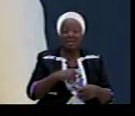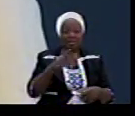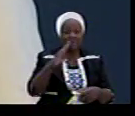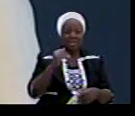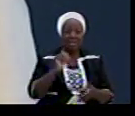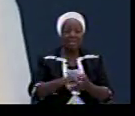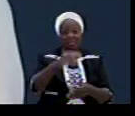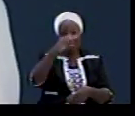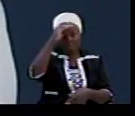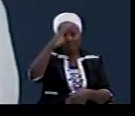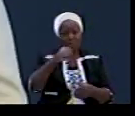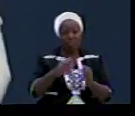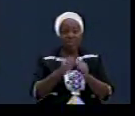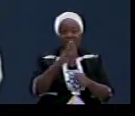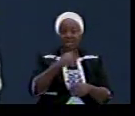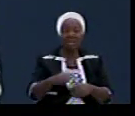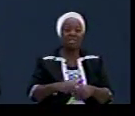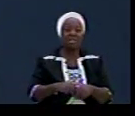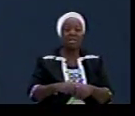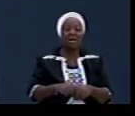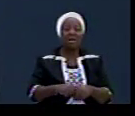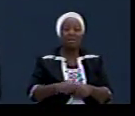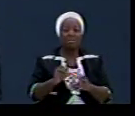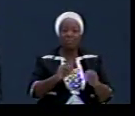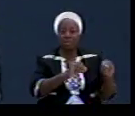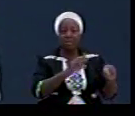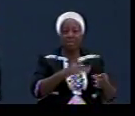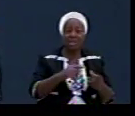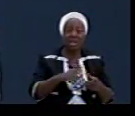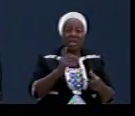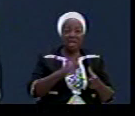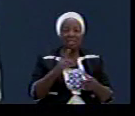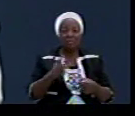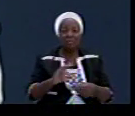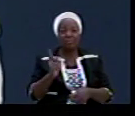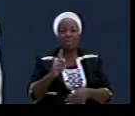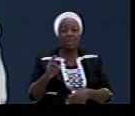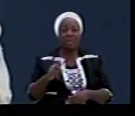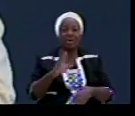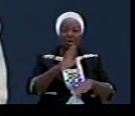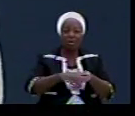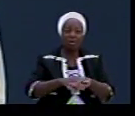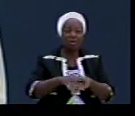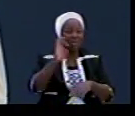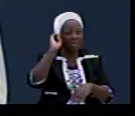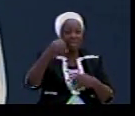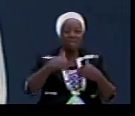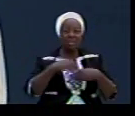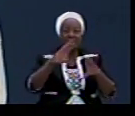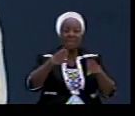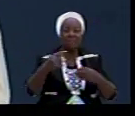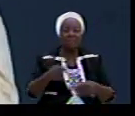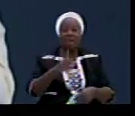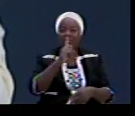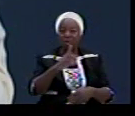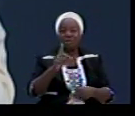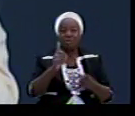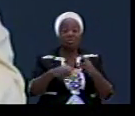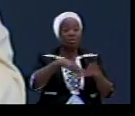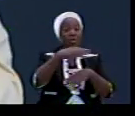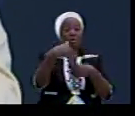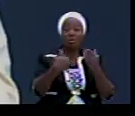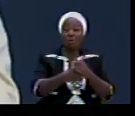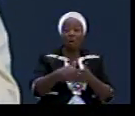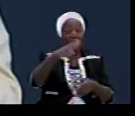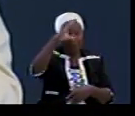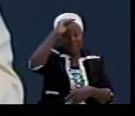has ordained, whereof he has given assurance unto all men, in that he